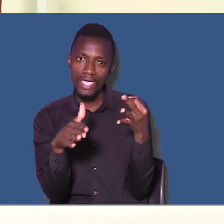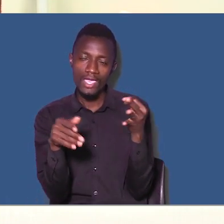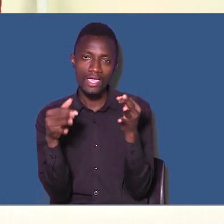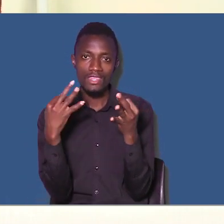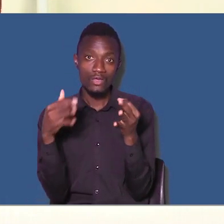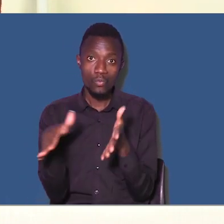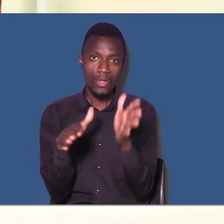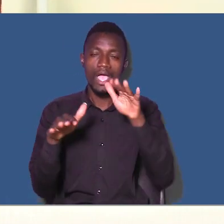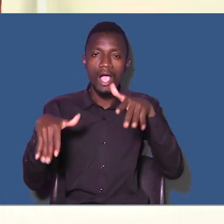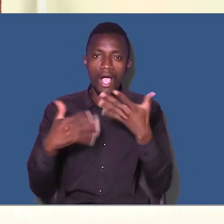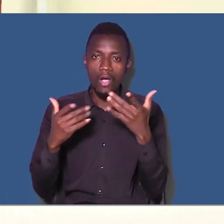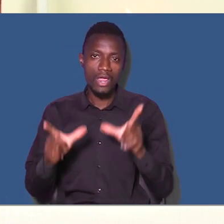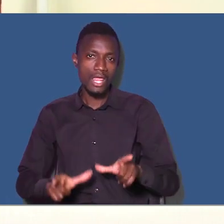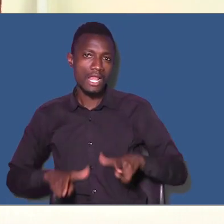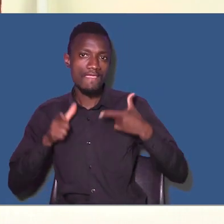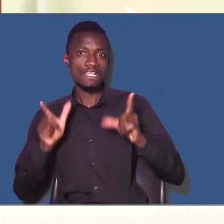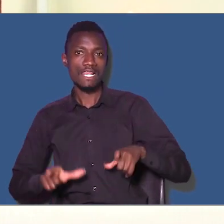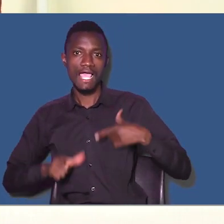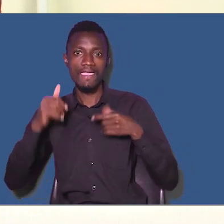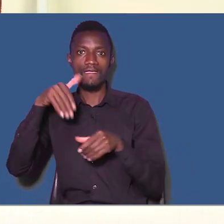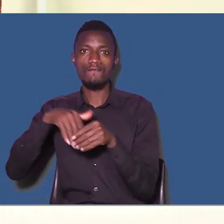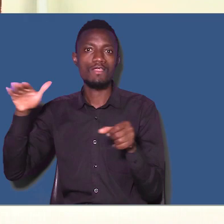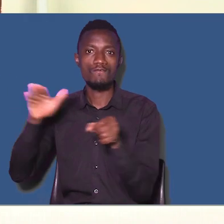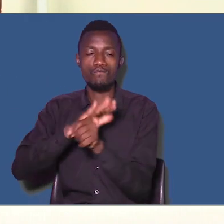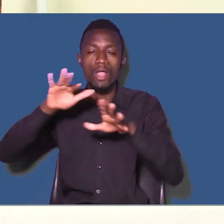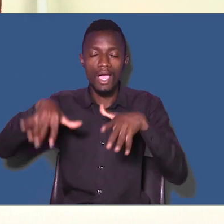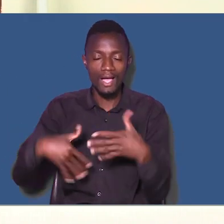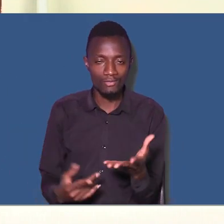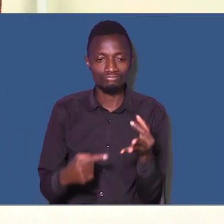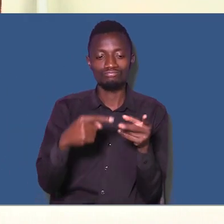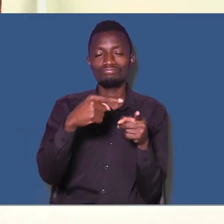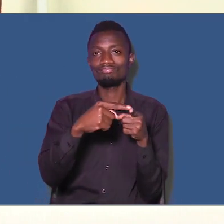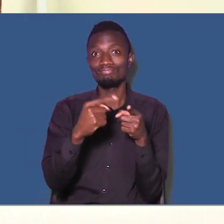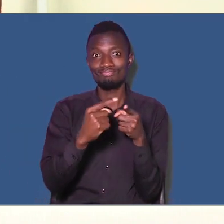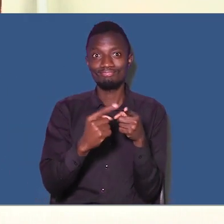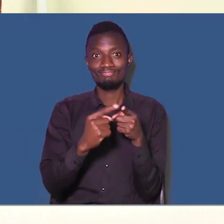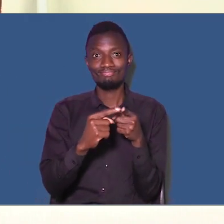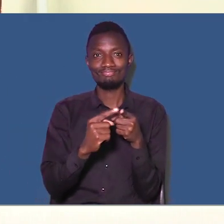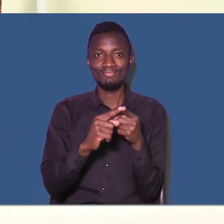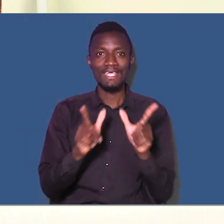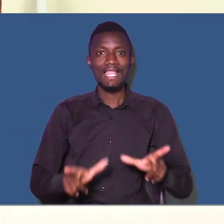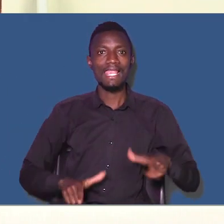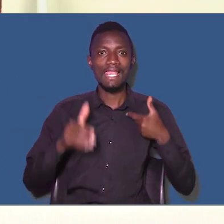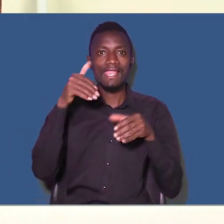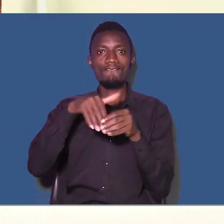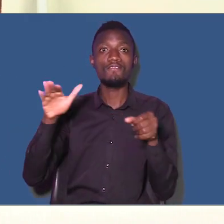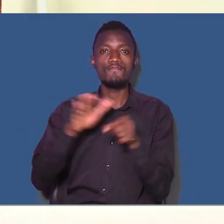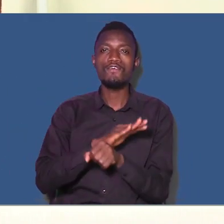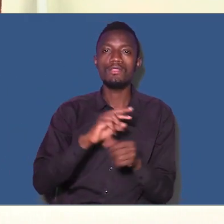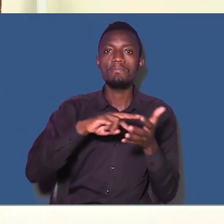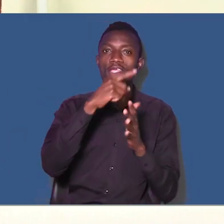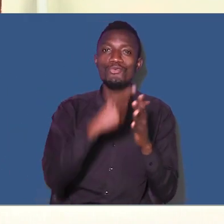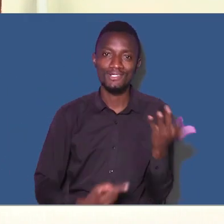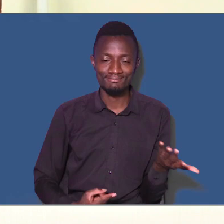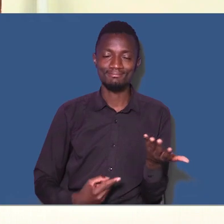three means of living life in abundance. Number one, life in abundance means you